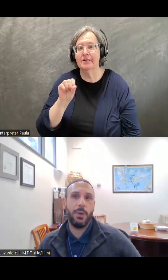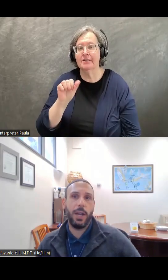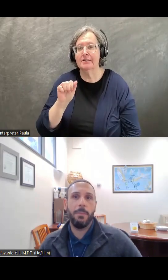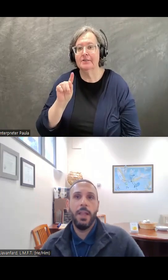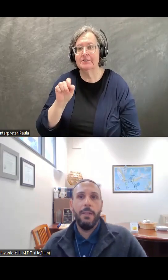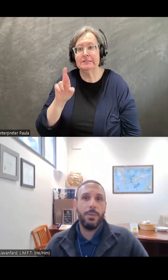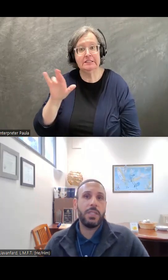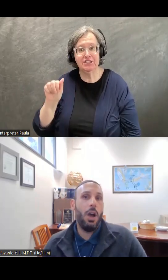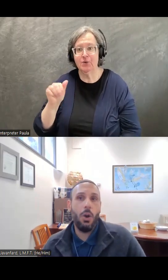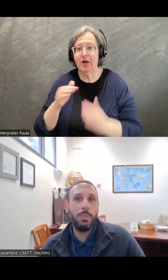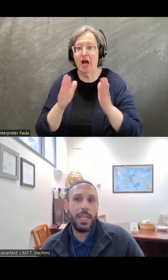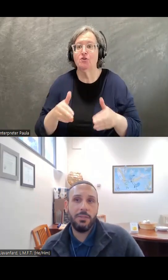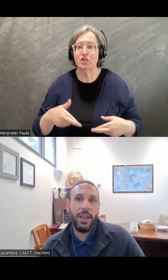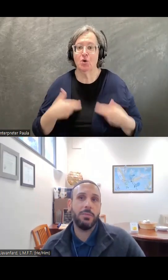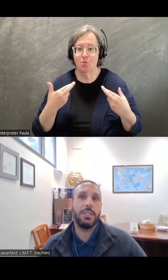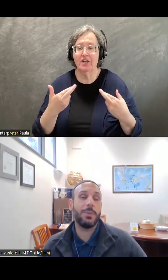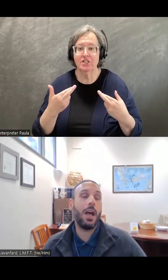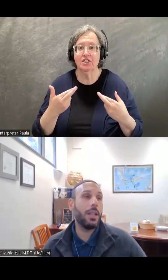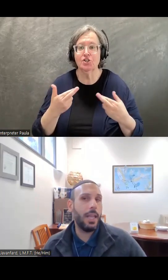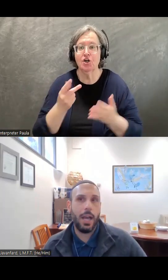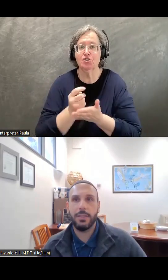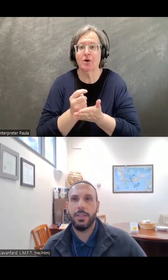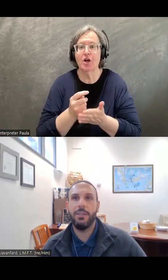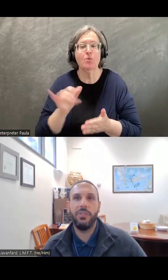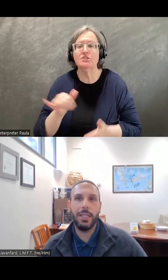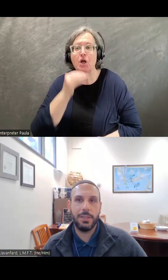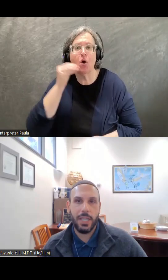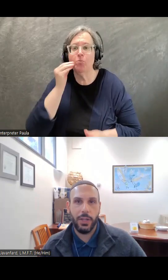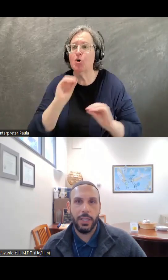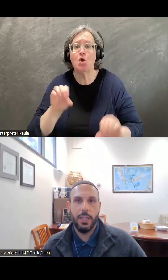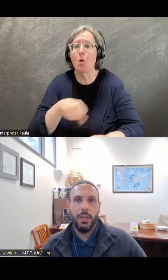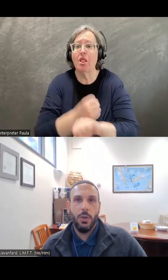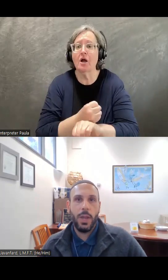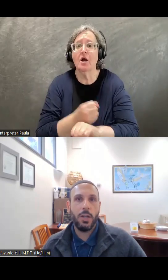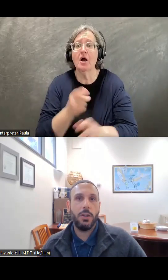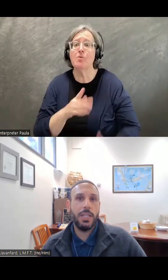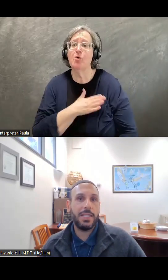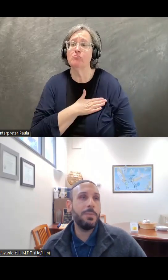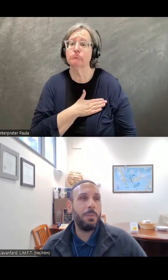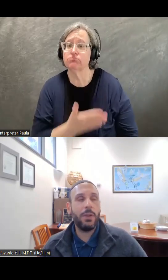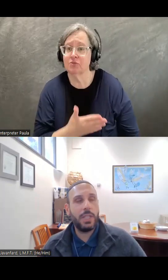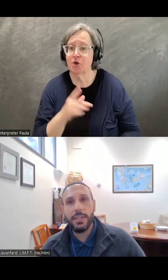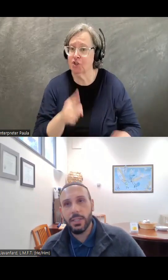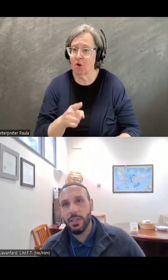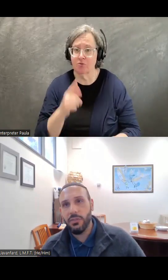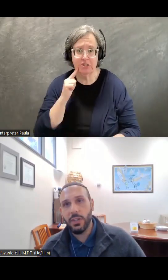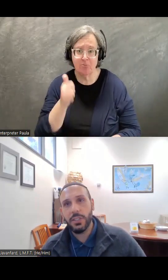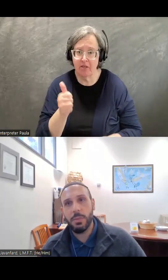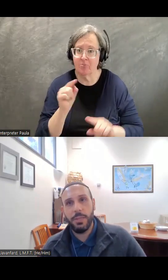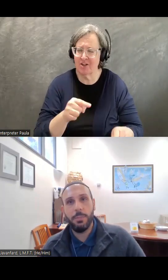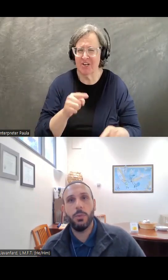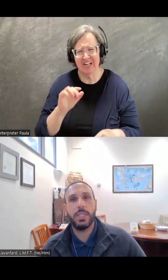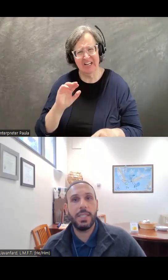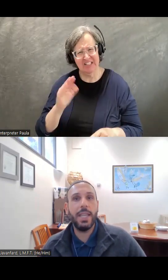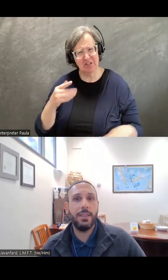treatment program that was a home-like environment that was unlocked and voluntary, where it seemed paradoxical at first,